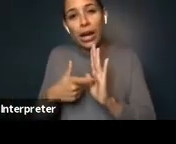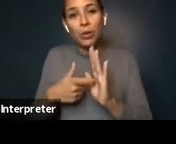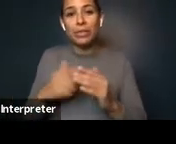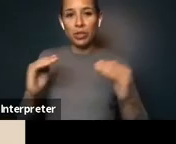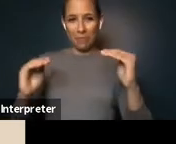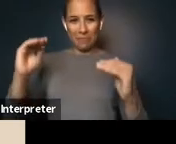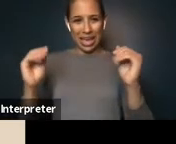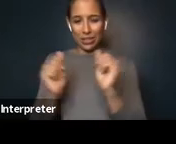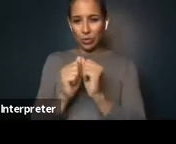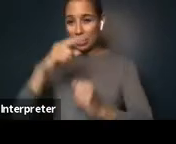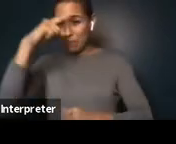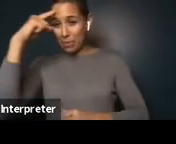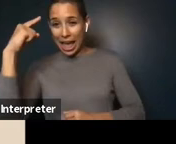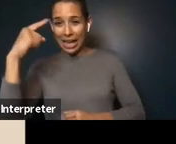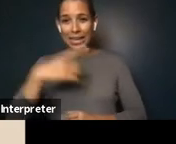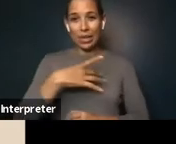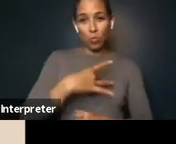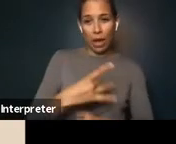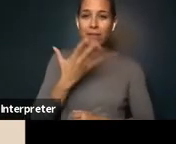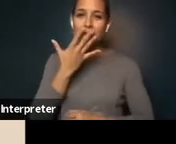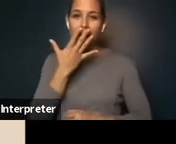in these, in these particular images.